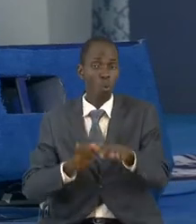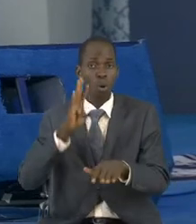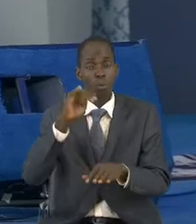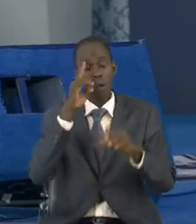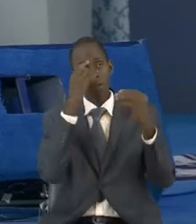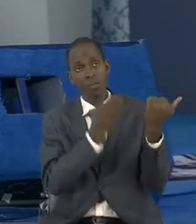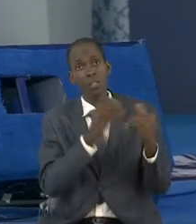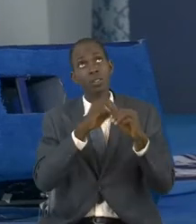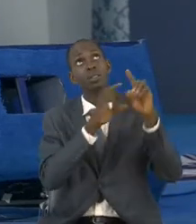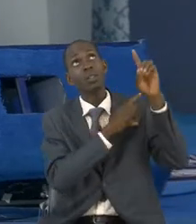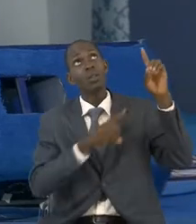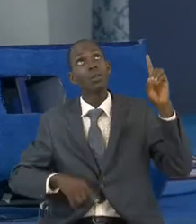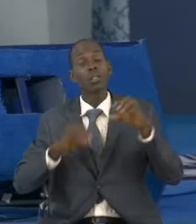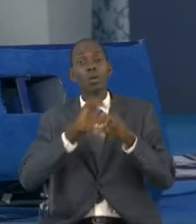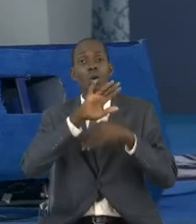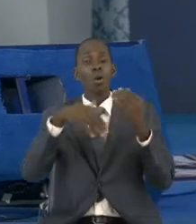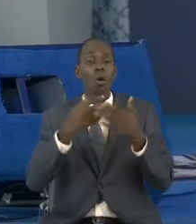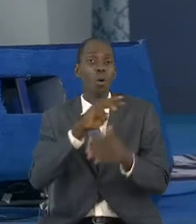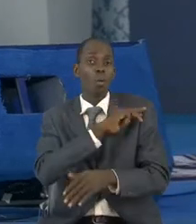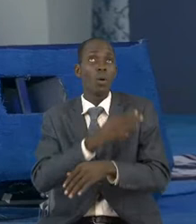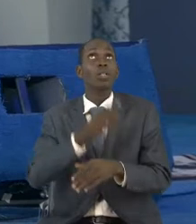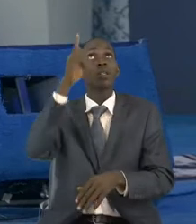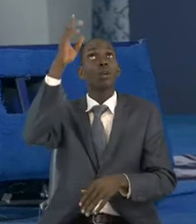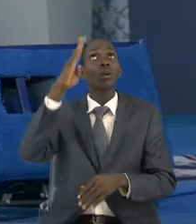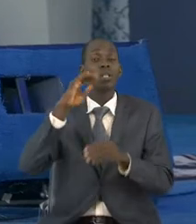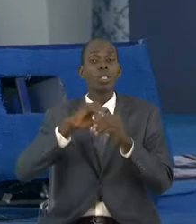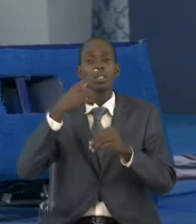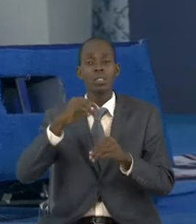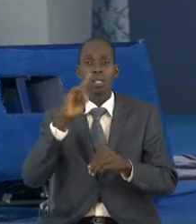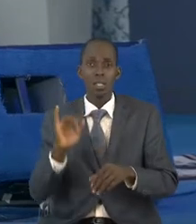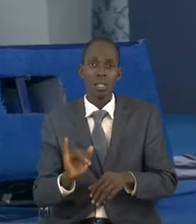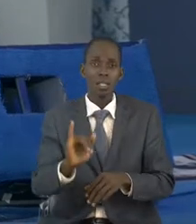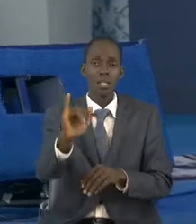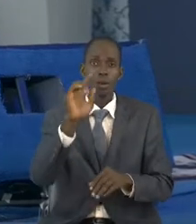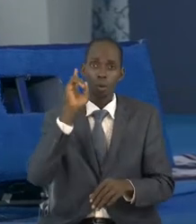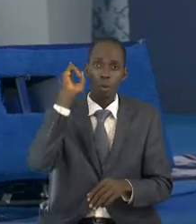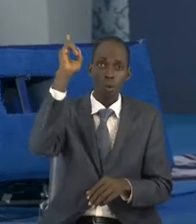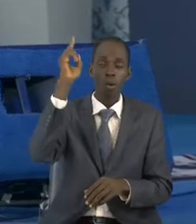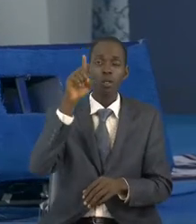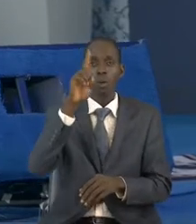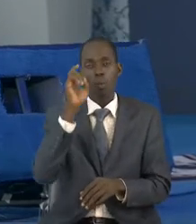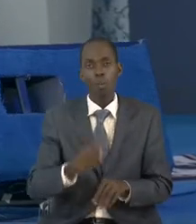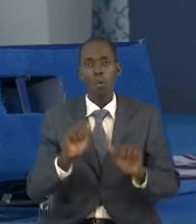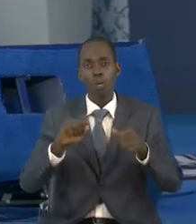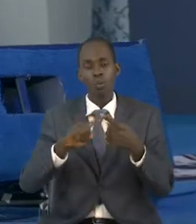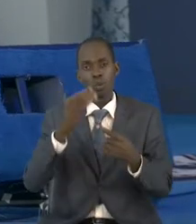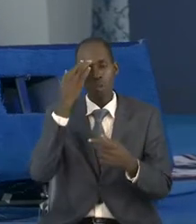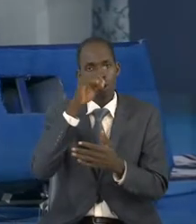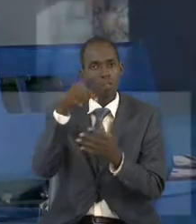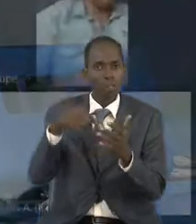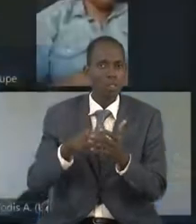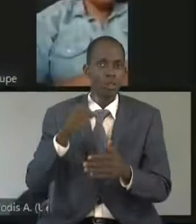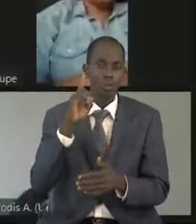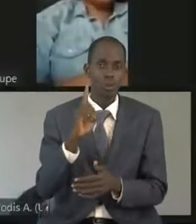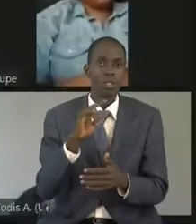the Almighty God, faith in the Eternal One, you must be able to know this one in comparison with God, this one